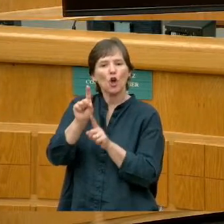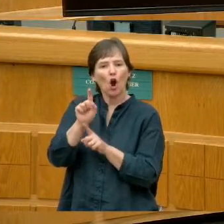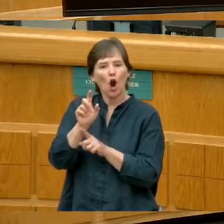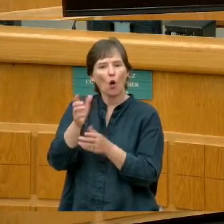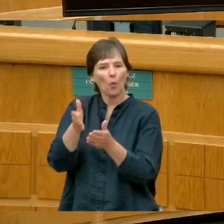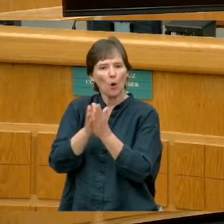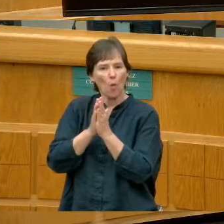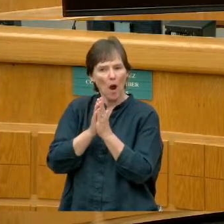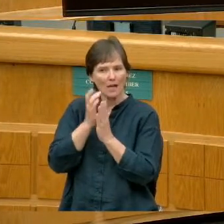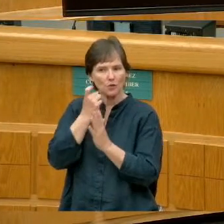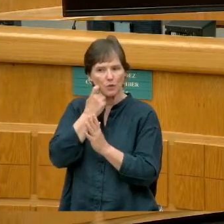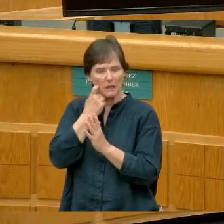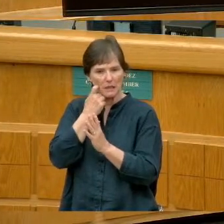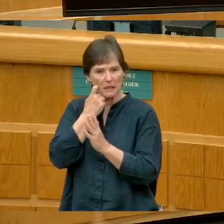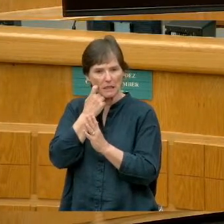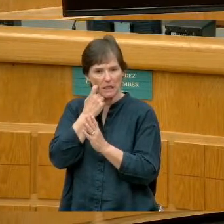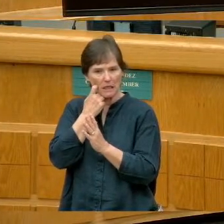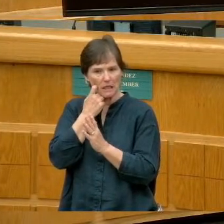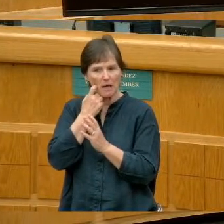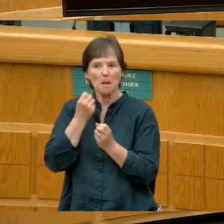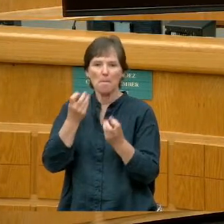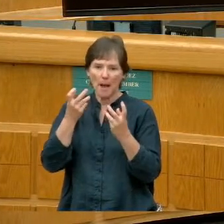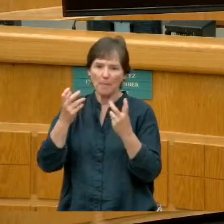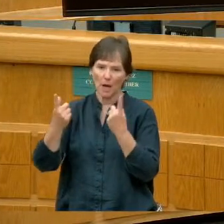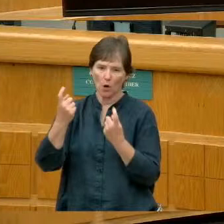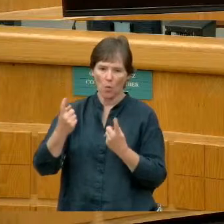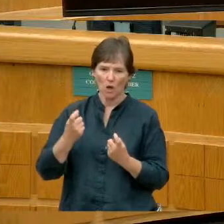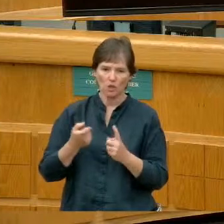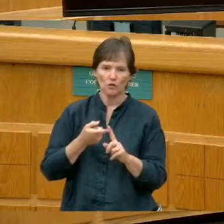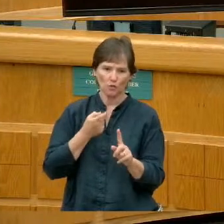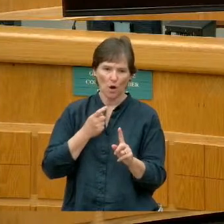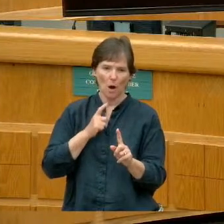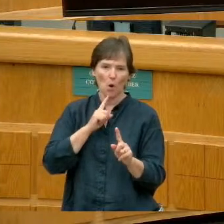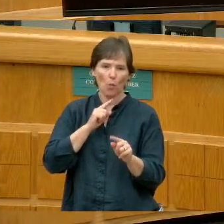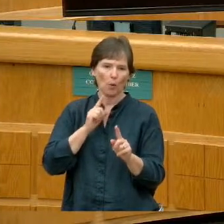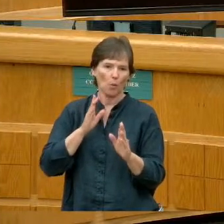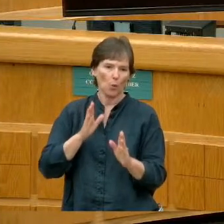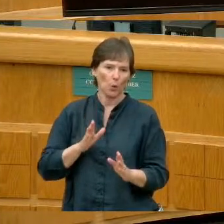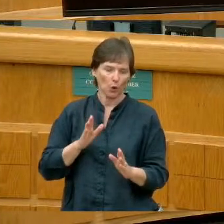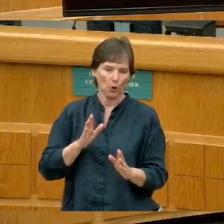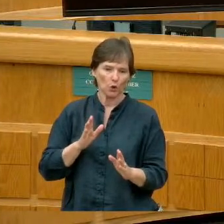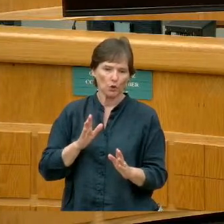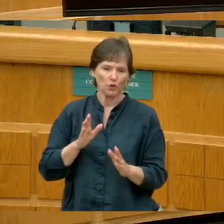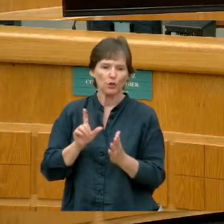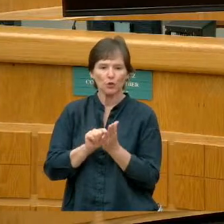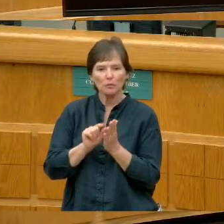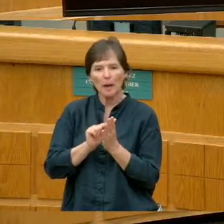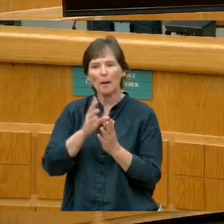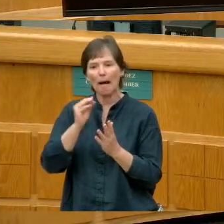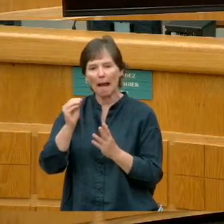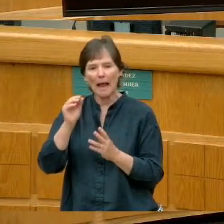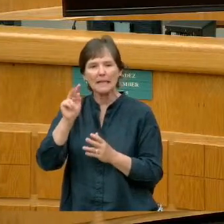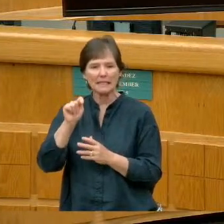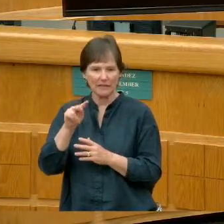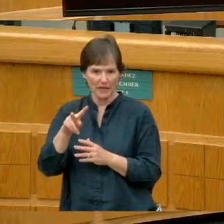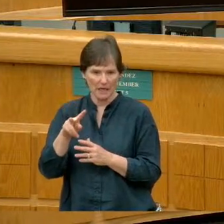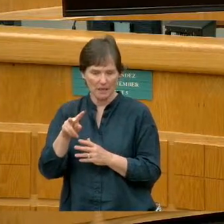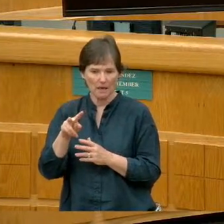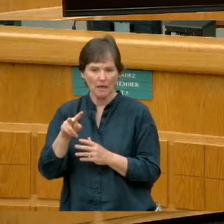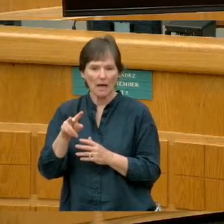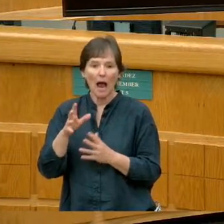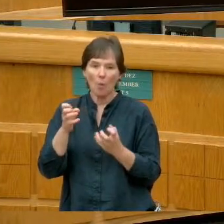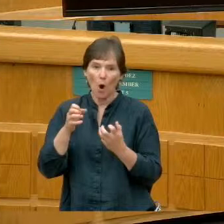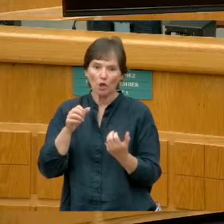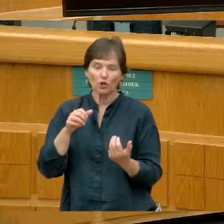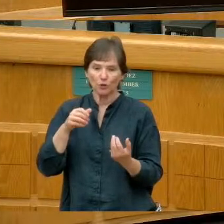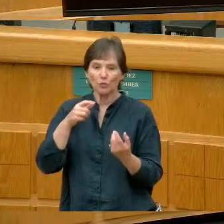that way. I've gotten a lot of questions from reporters, so I want to make sure that I address it. And I'm going to warn you, you know how on